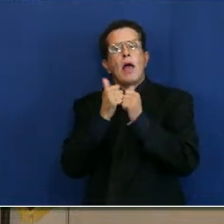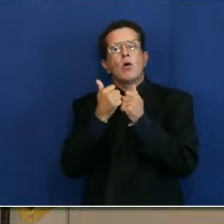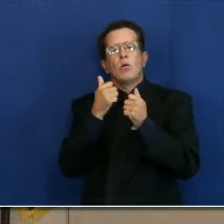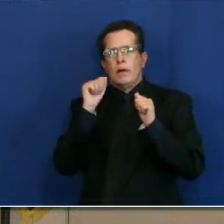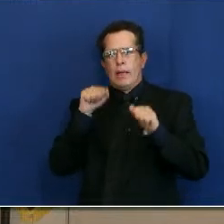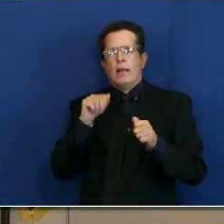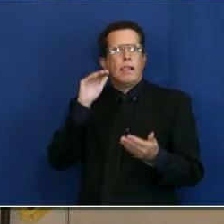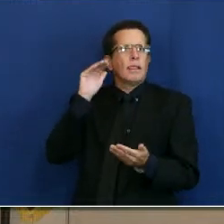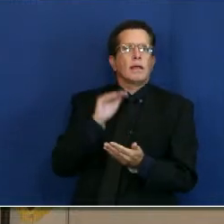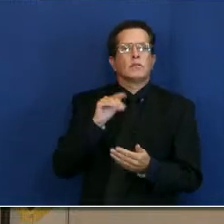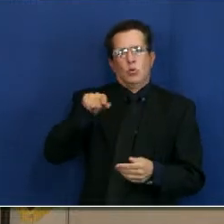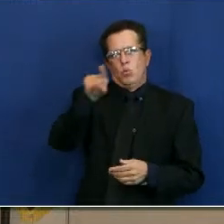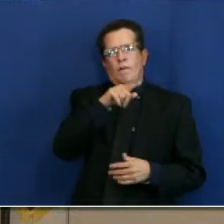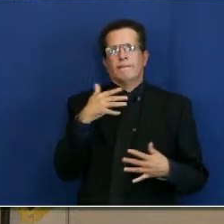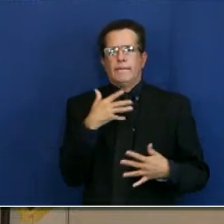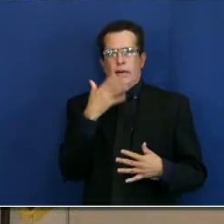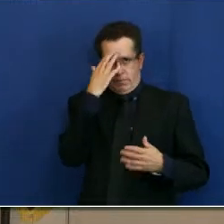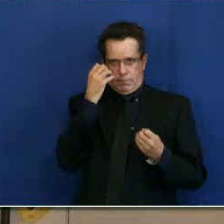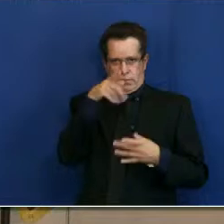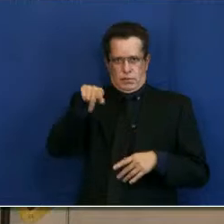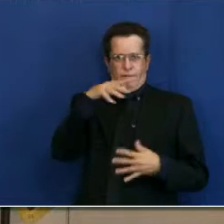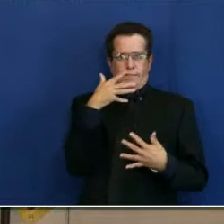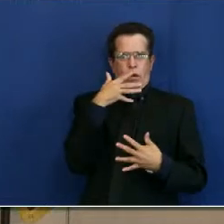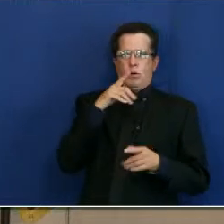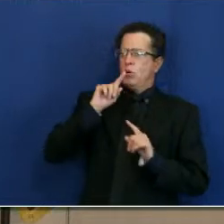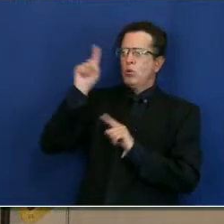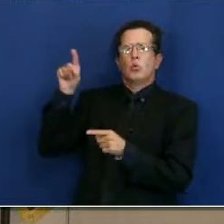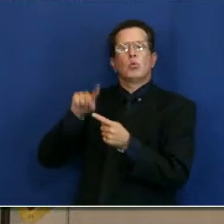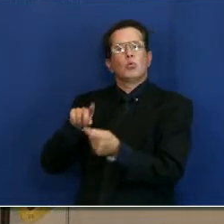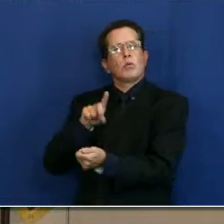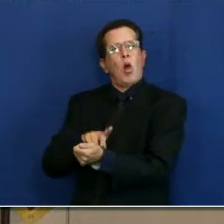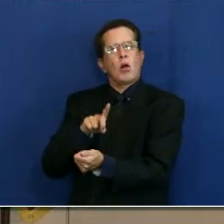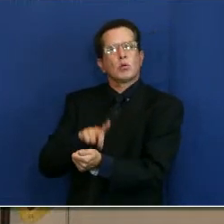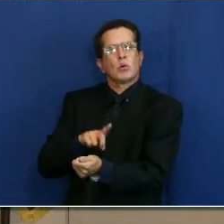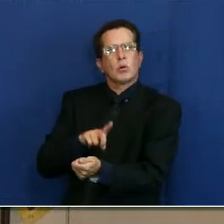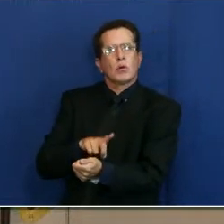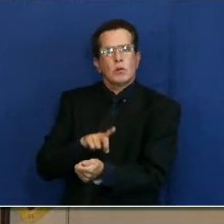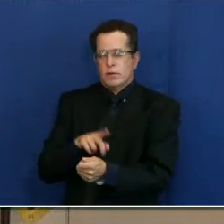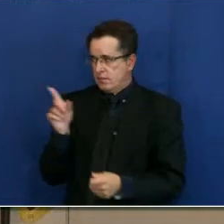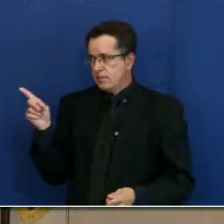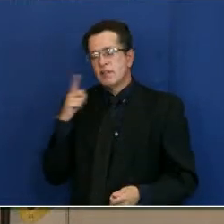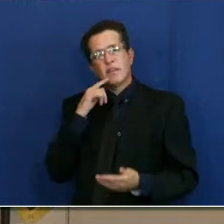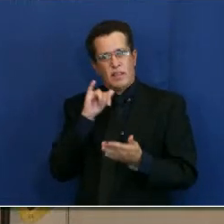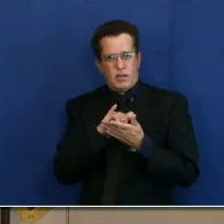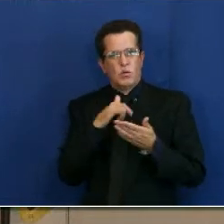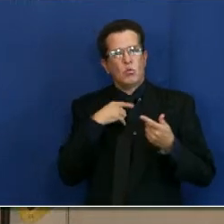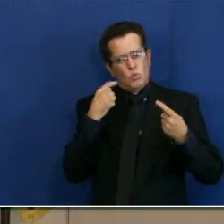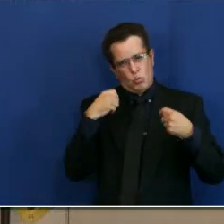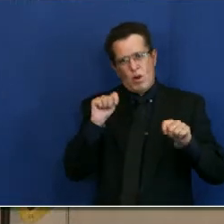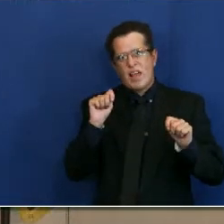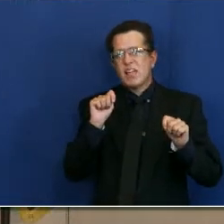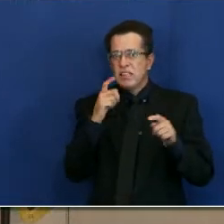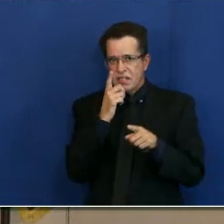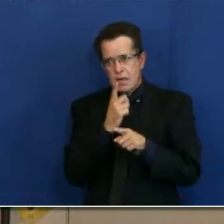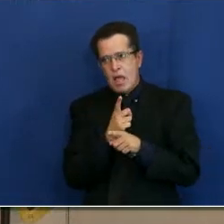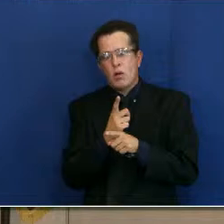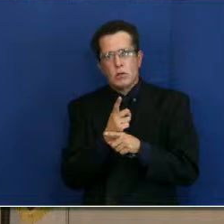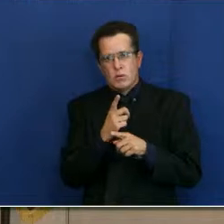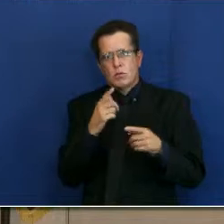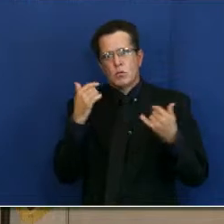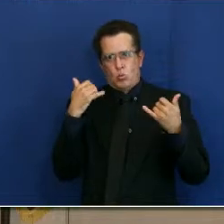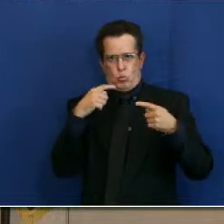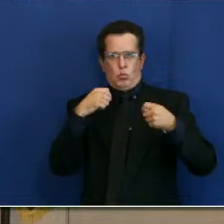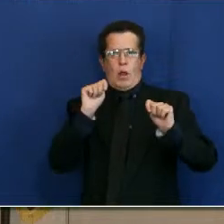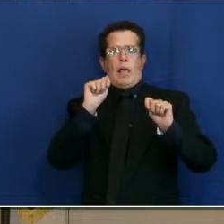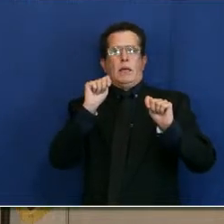or hospital right now? So there have been several attempts, and we continue to try to include that information